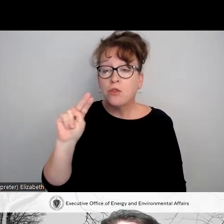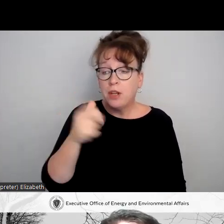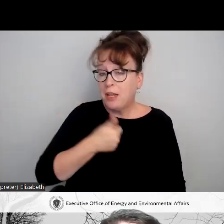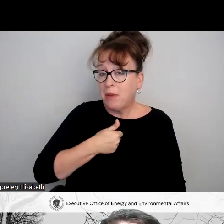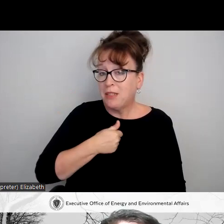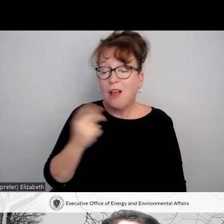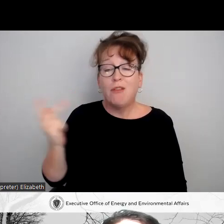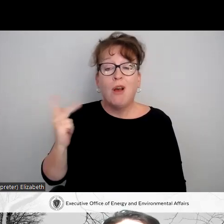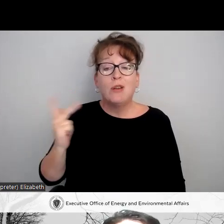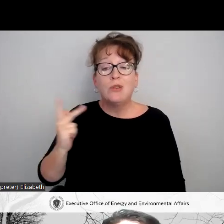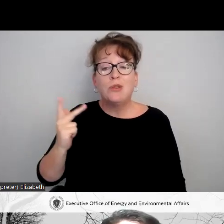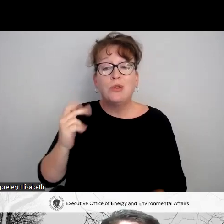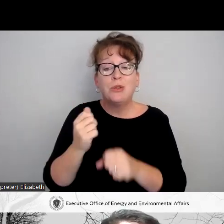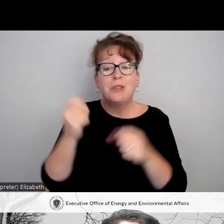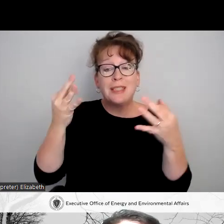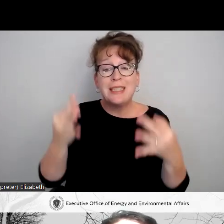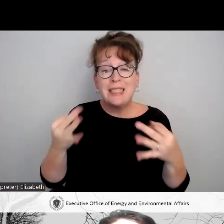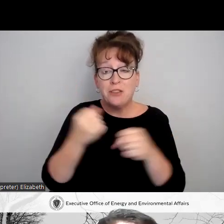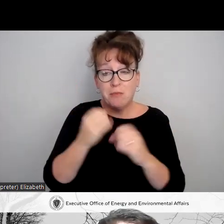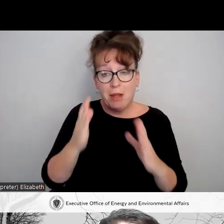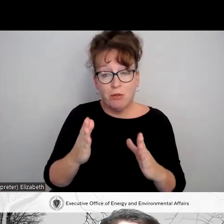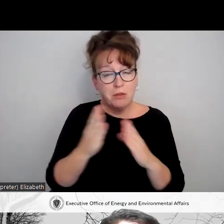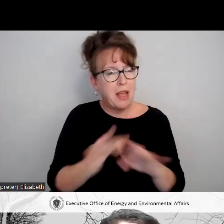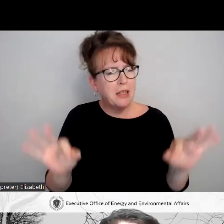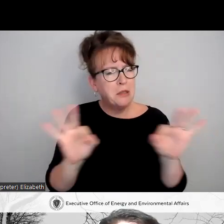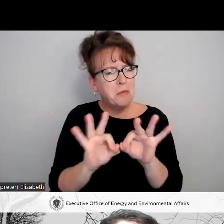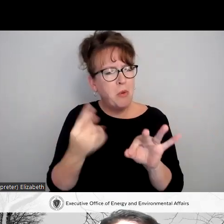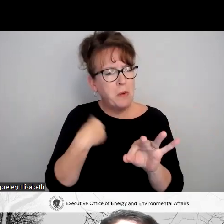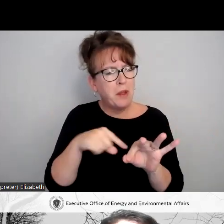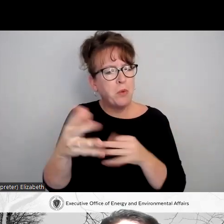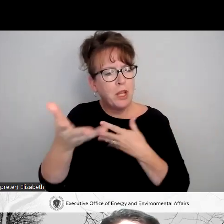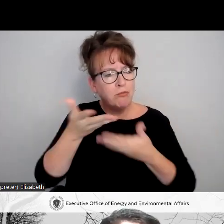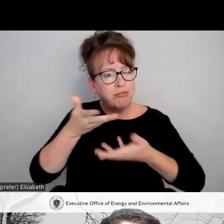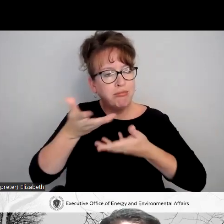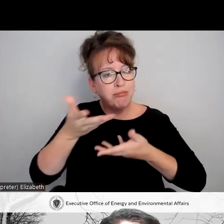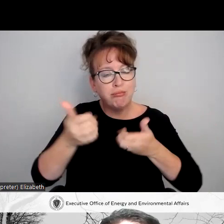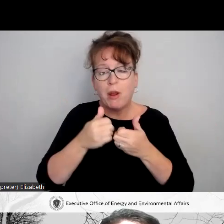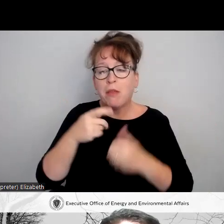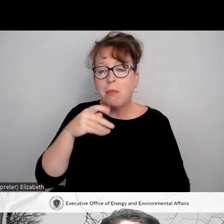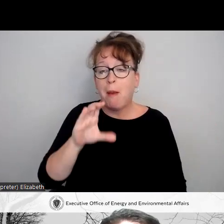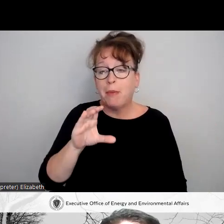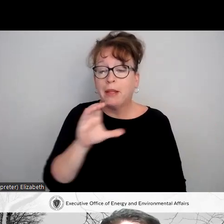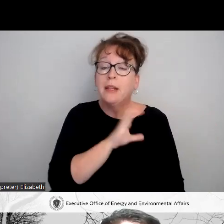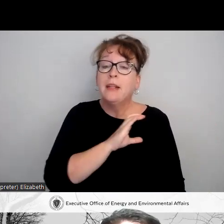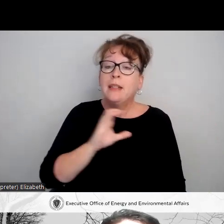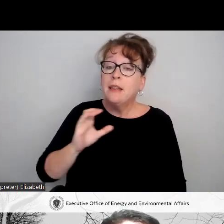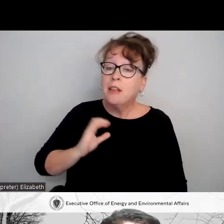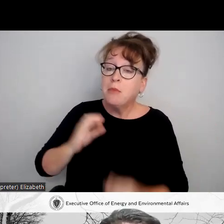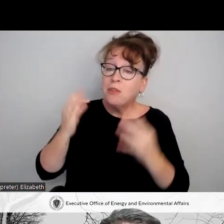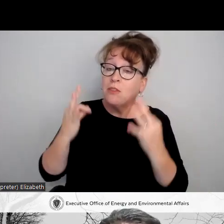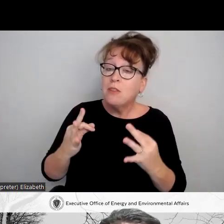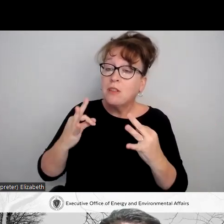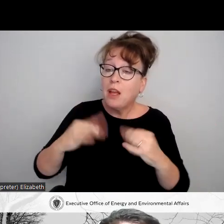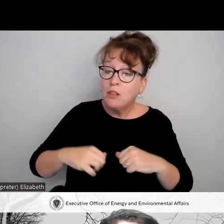as he mentioned, and it's really important to us that we're interacting with the public. So the commission has made a point of going to